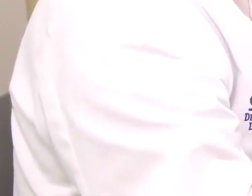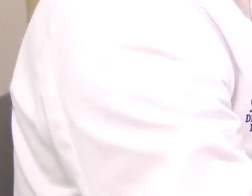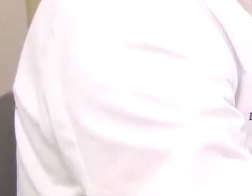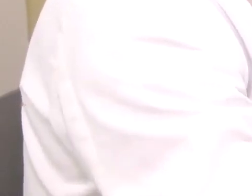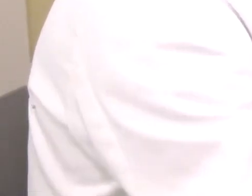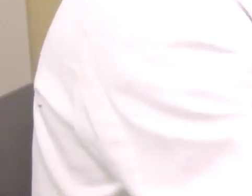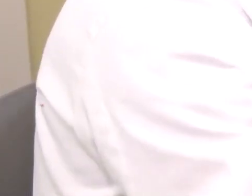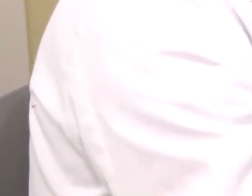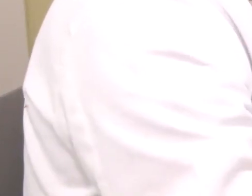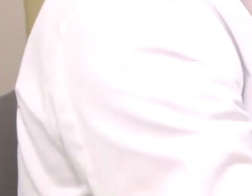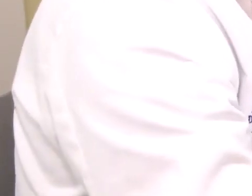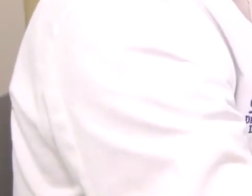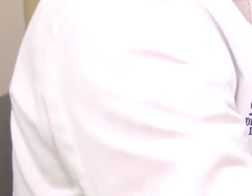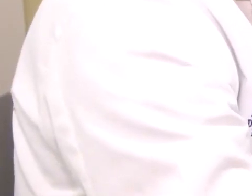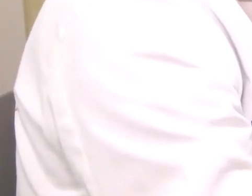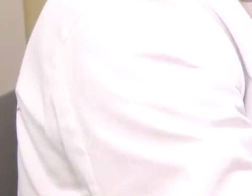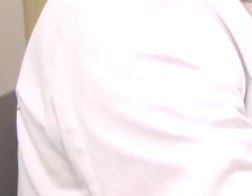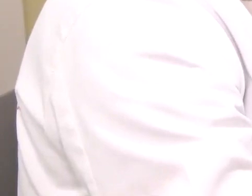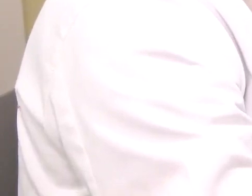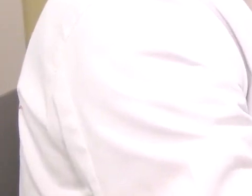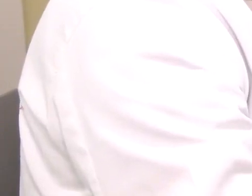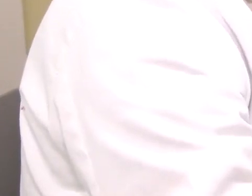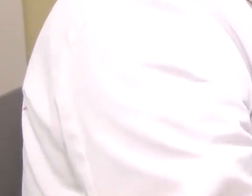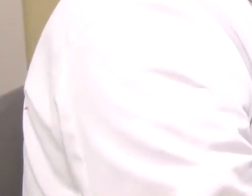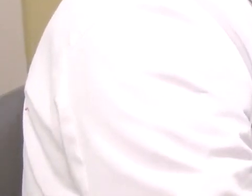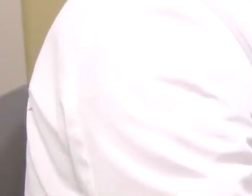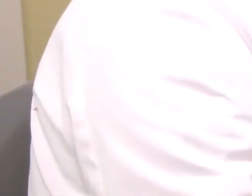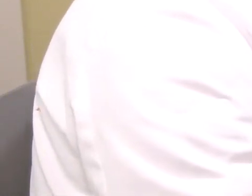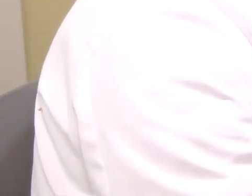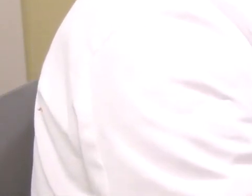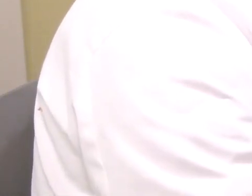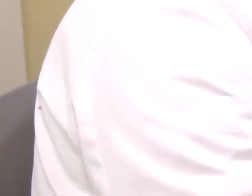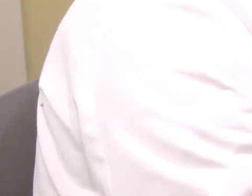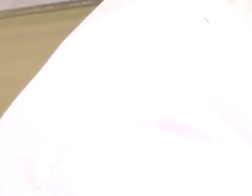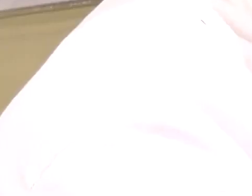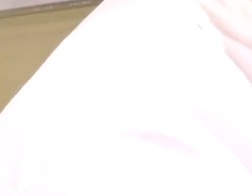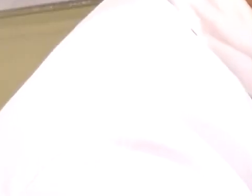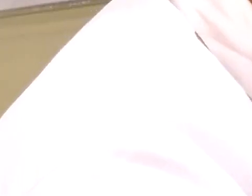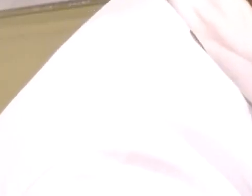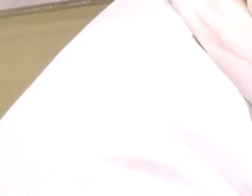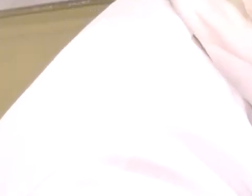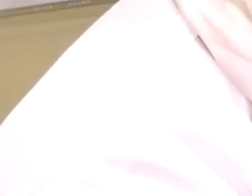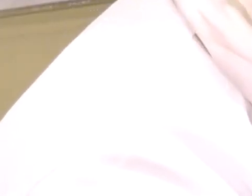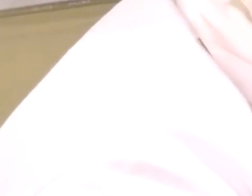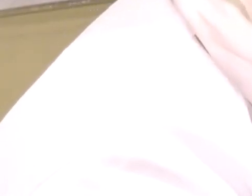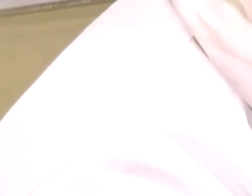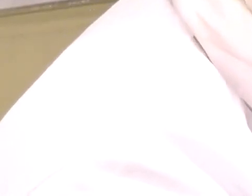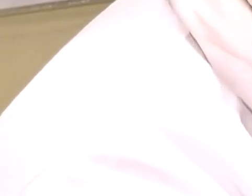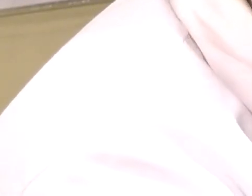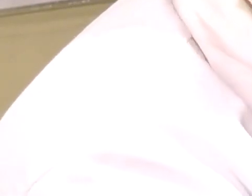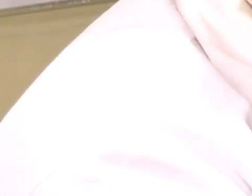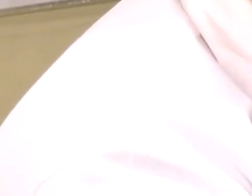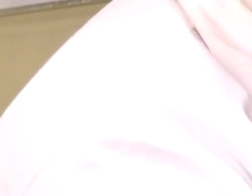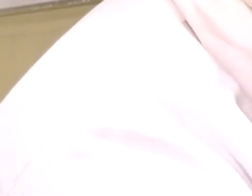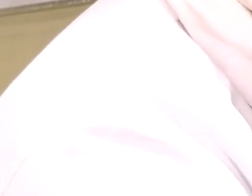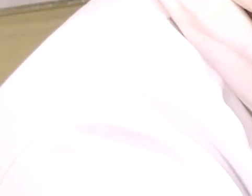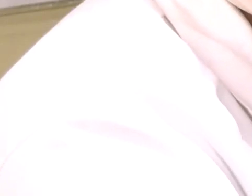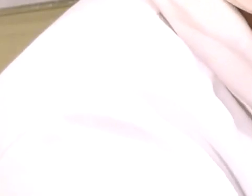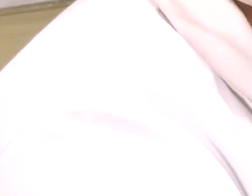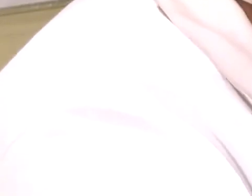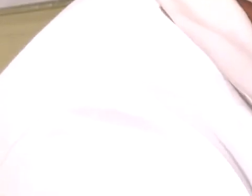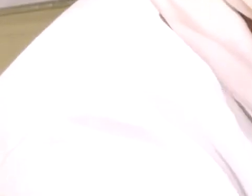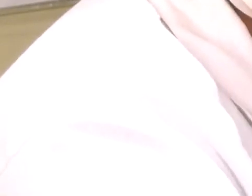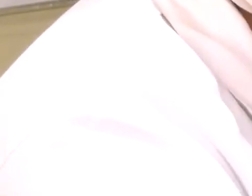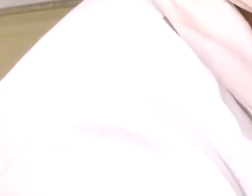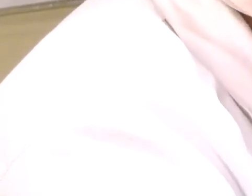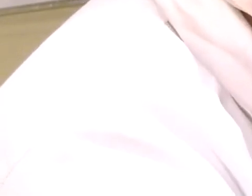under anesthesia. We already had the instruments in place, and importantly, we had a world-class team that had traveled here